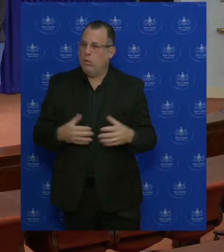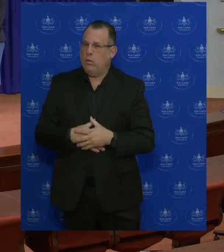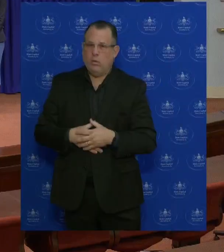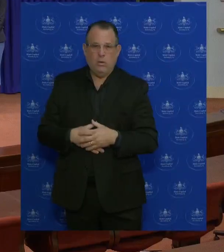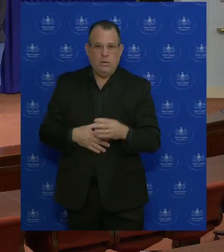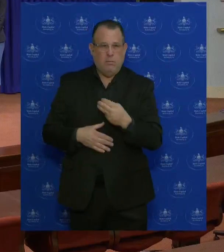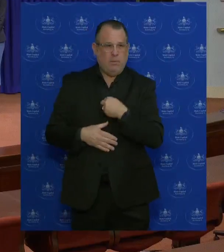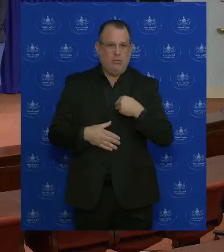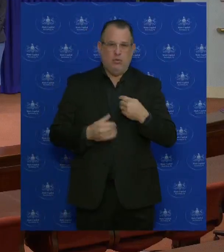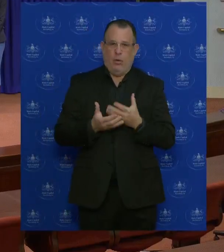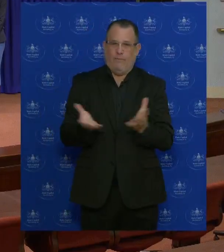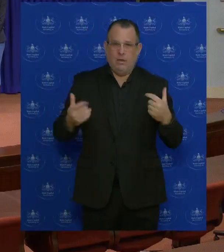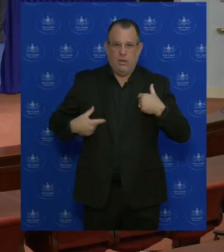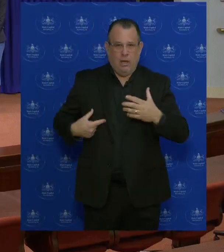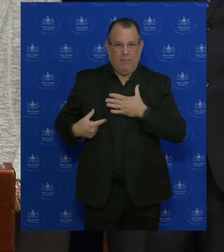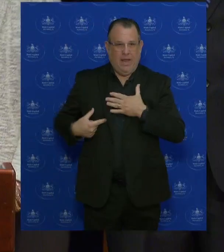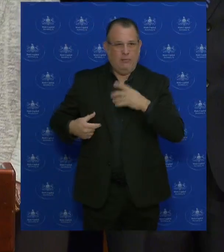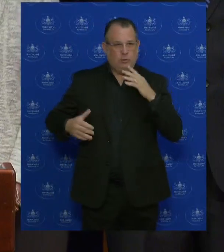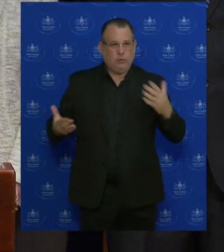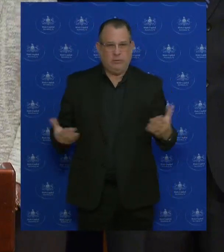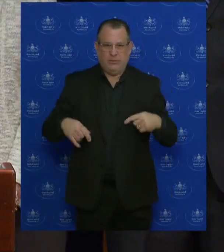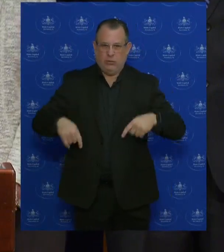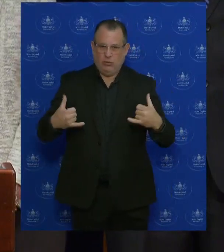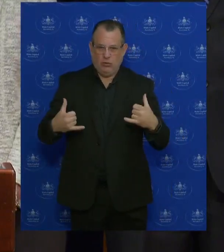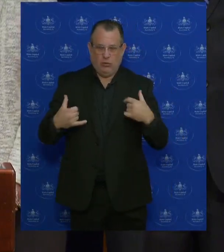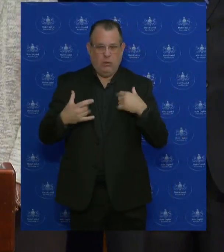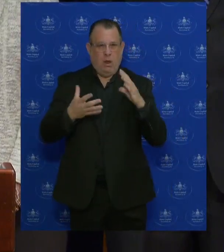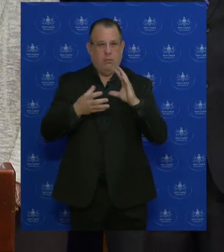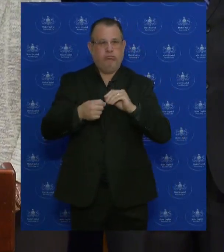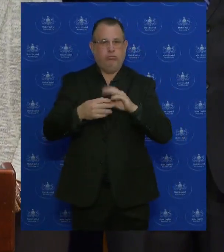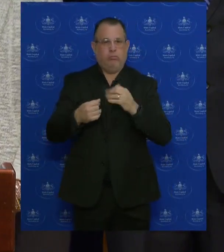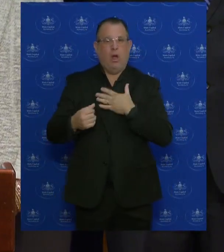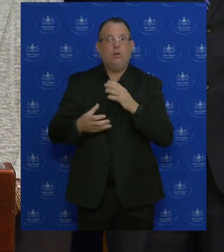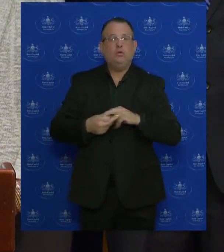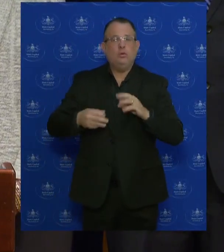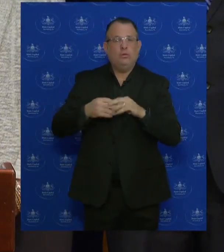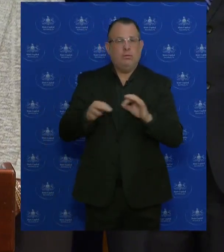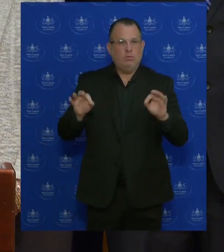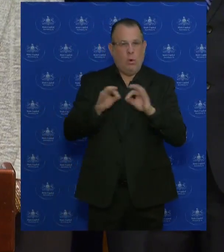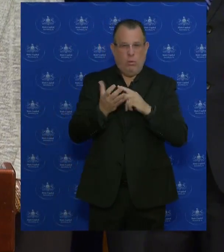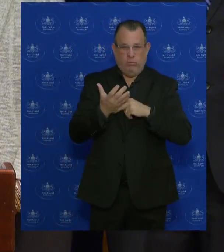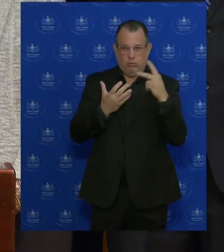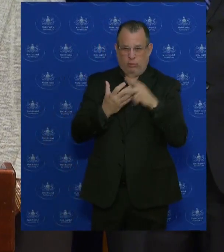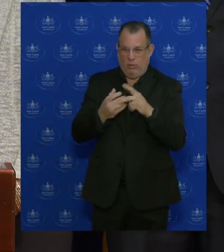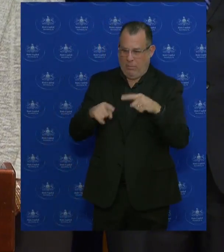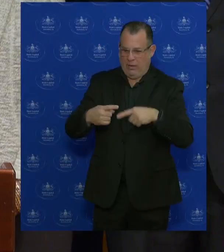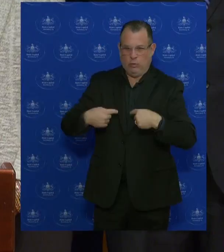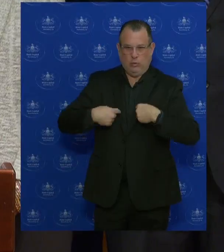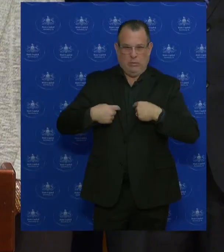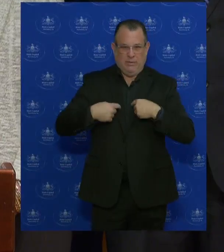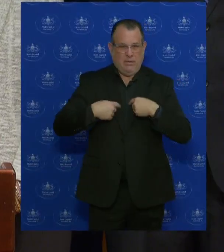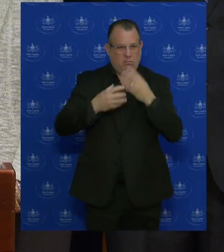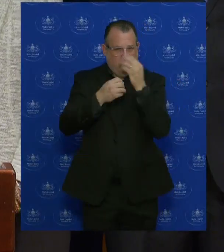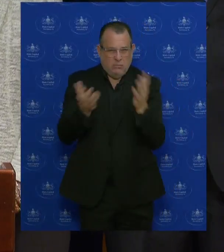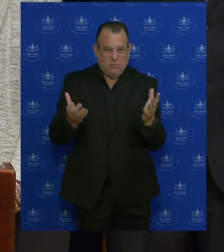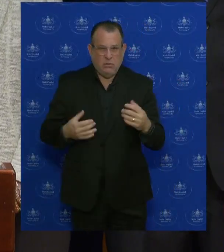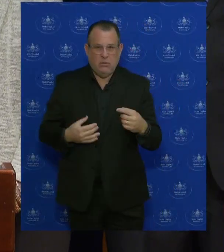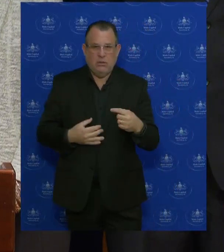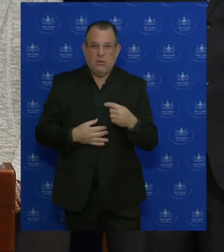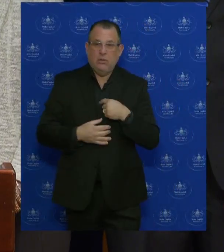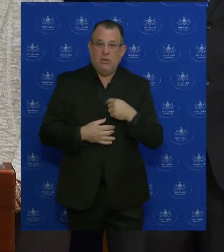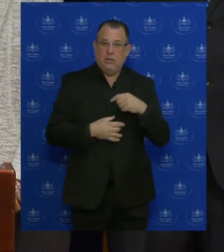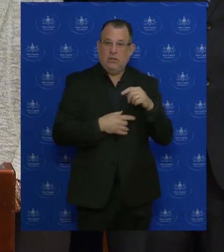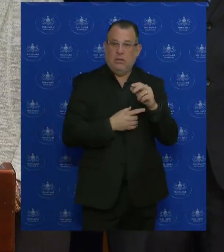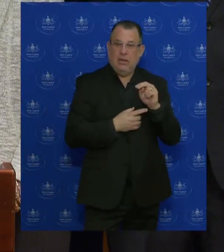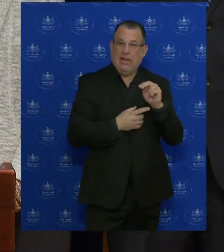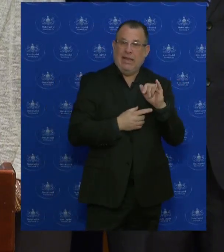be here with all of you today to share about this valuable program with my fellow Pennsylvanians. My name is Nina Hard, and I'm a Dauphin